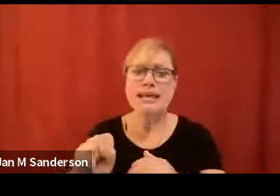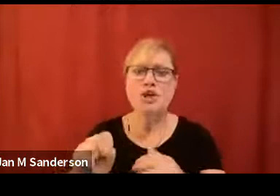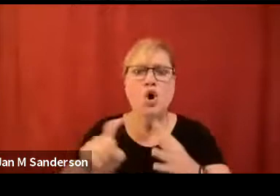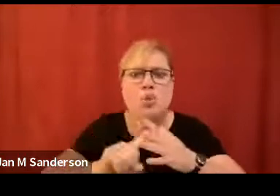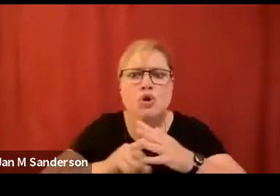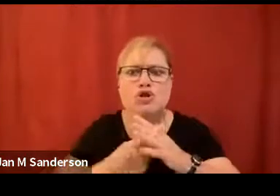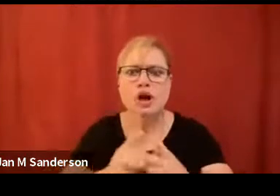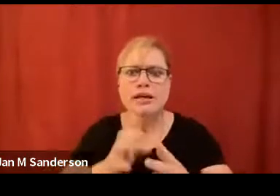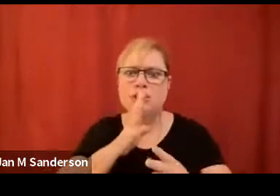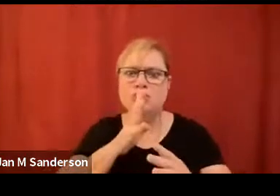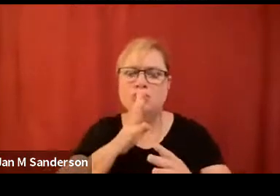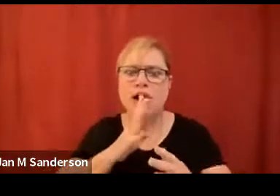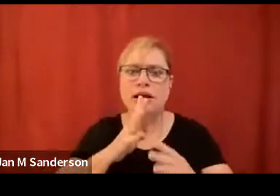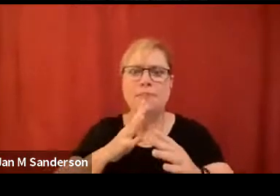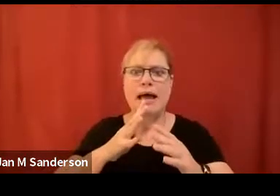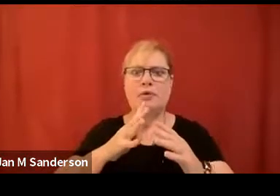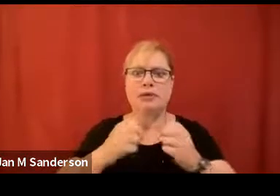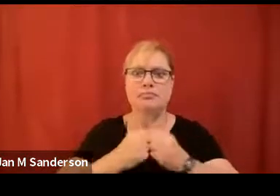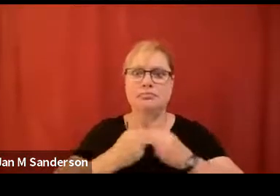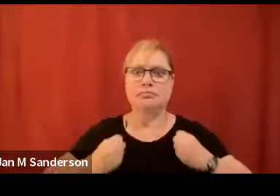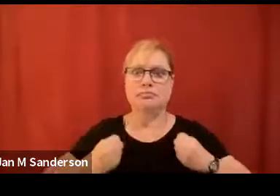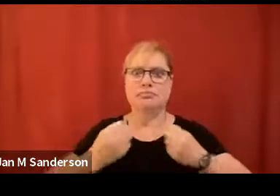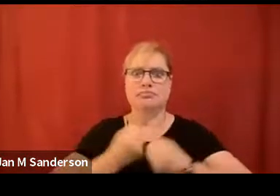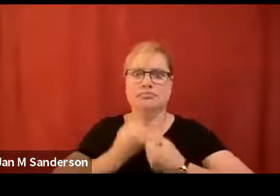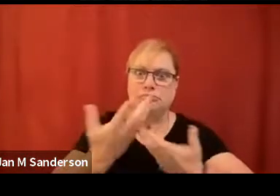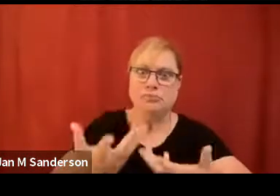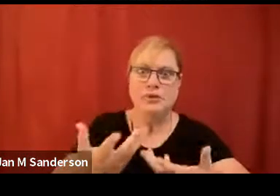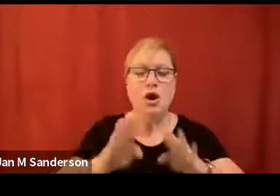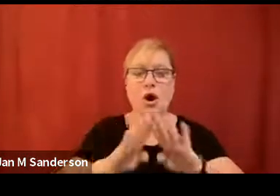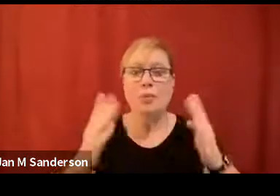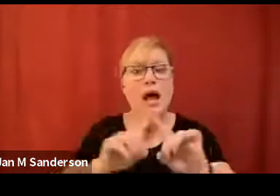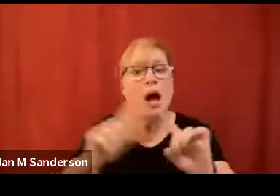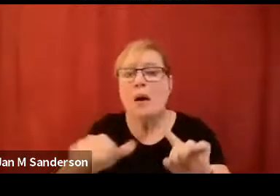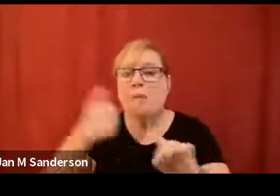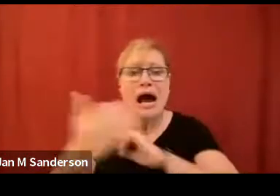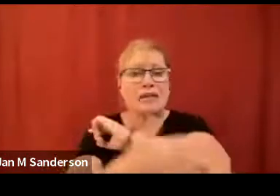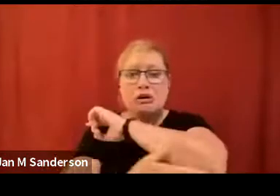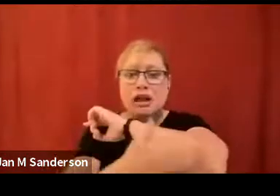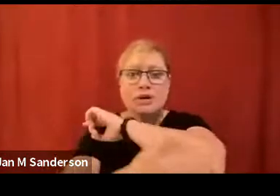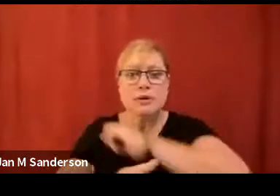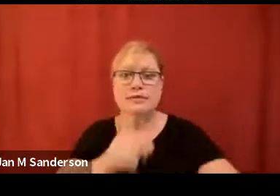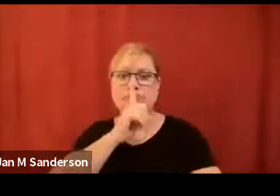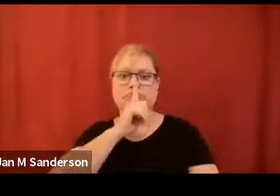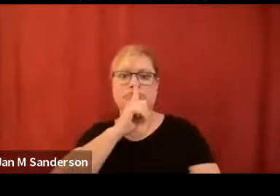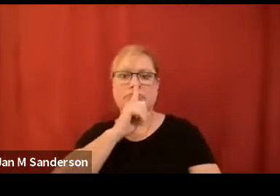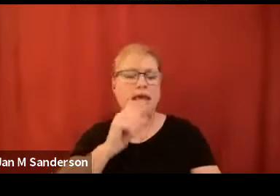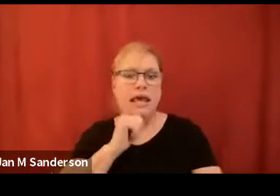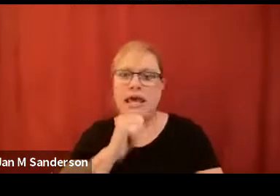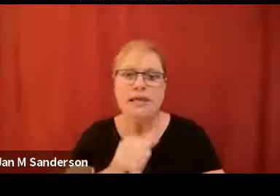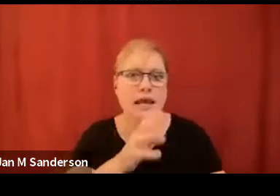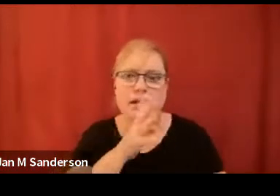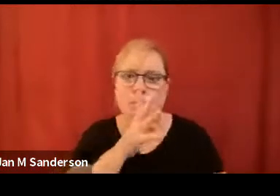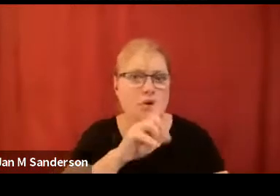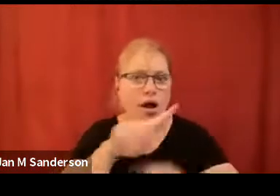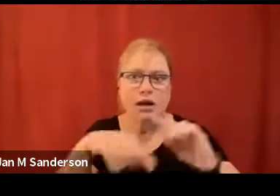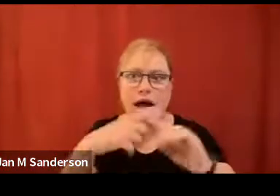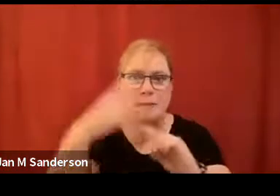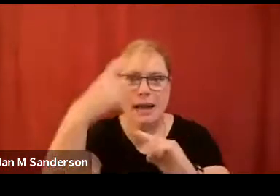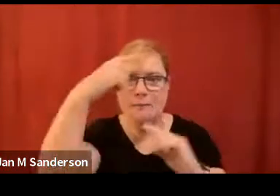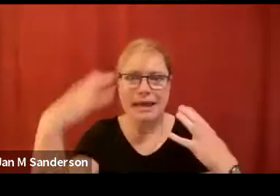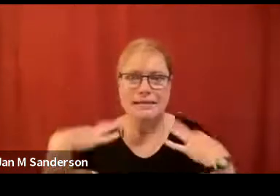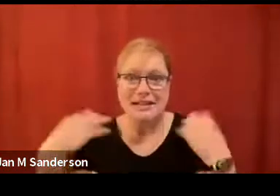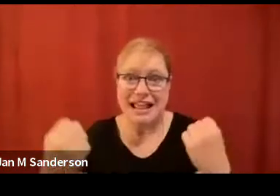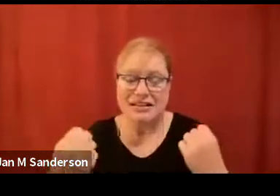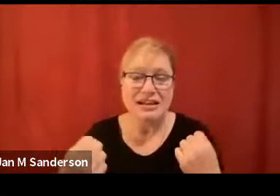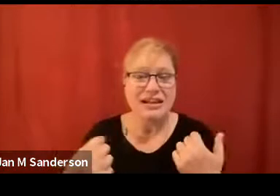the world where this is not actually a conversation and it's not acknowledged. And so it's very interesting. That wasn't actually going to be the first thing